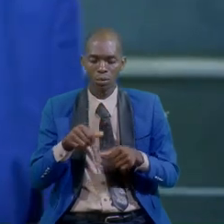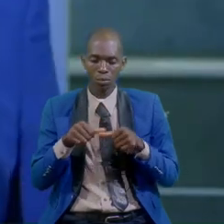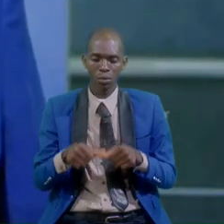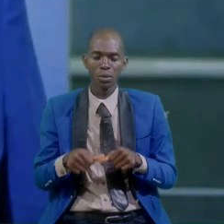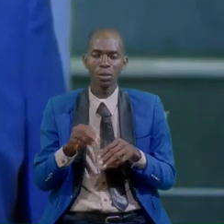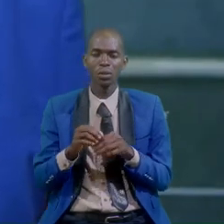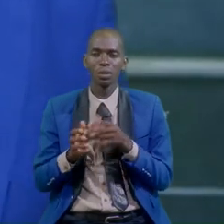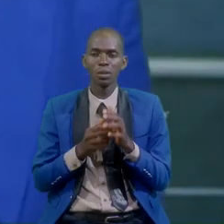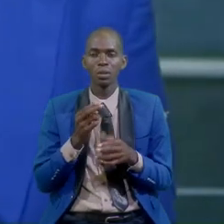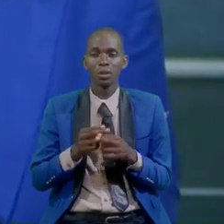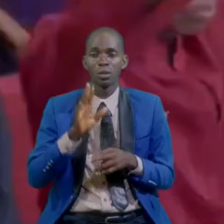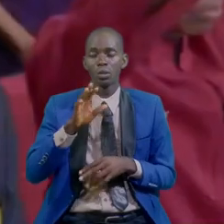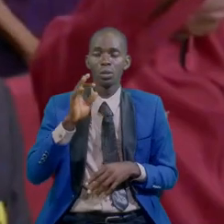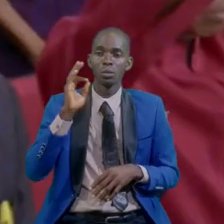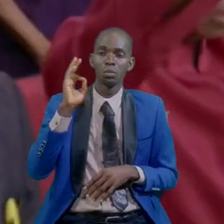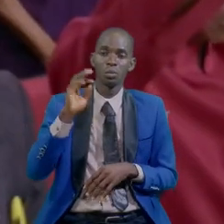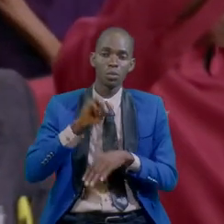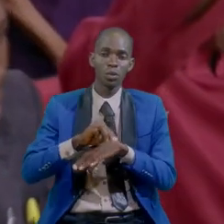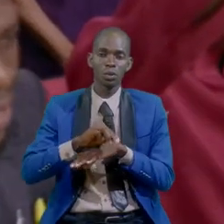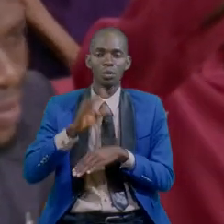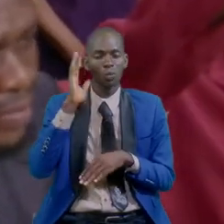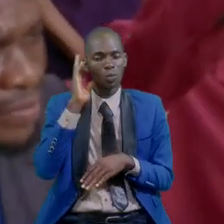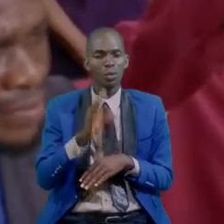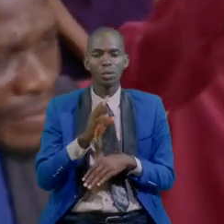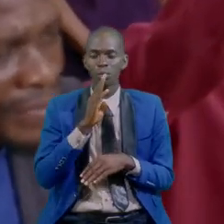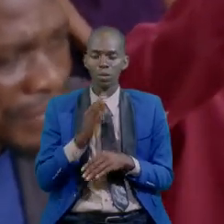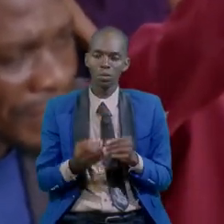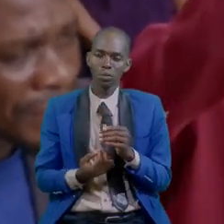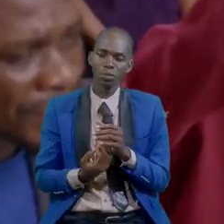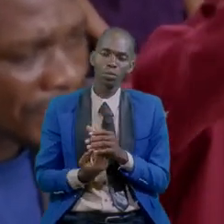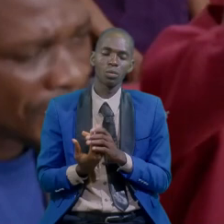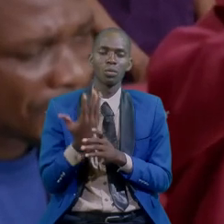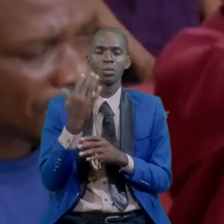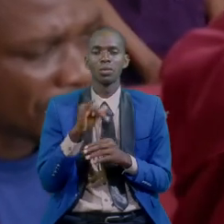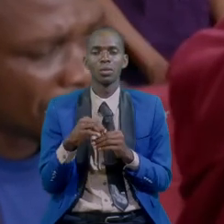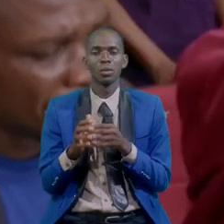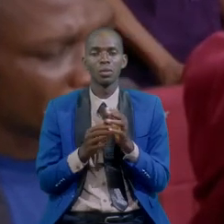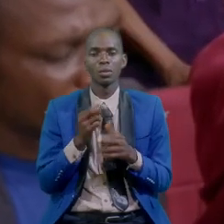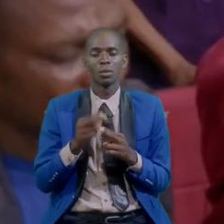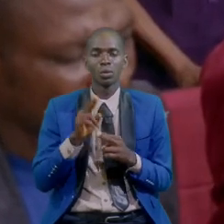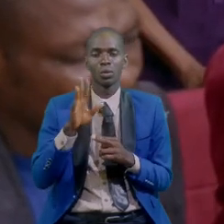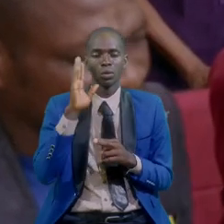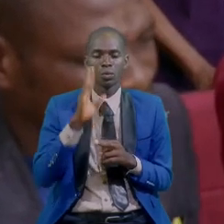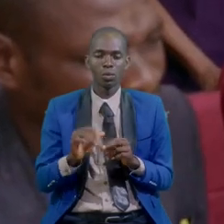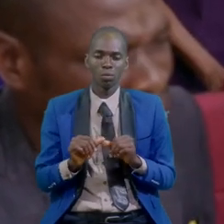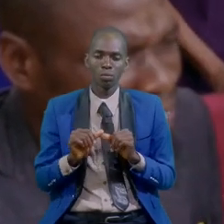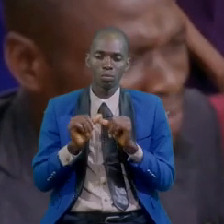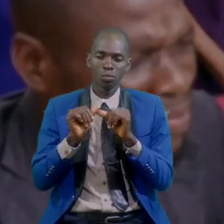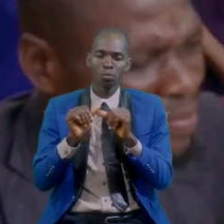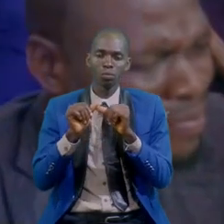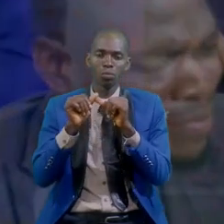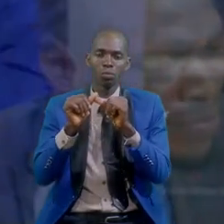Your ministry will be steadfast. You will go on and on